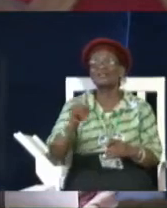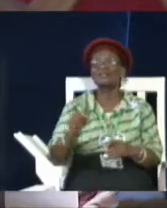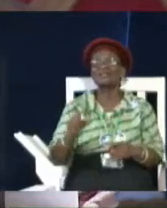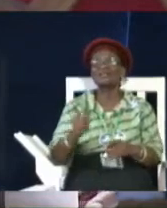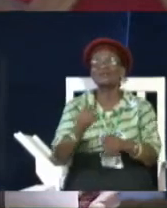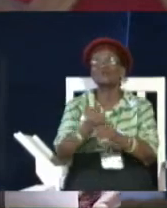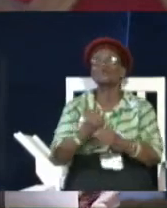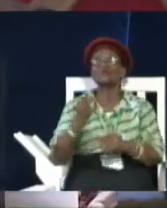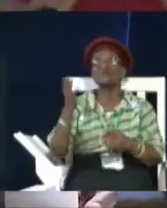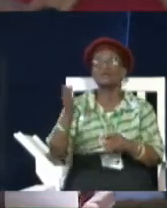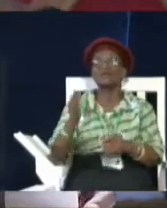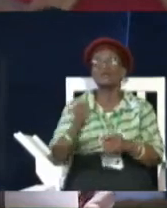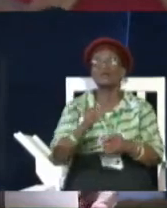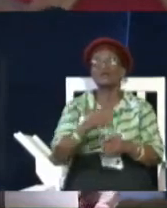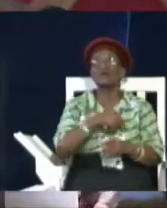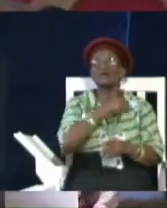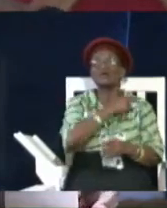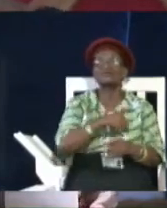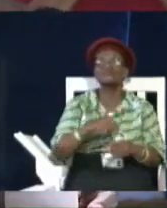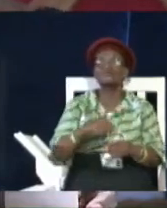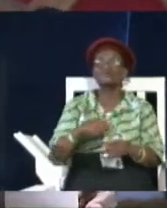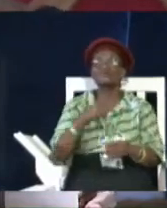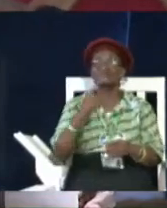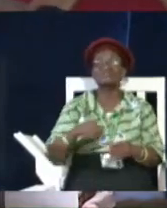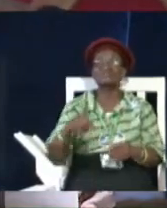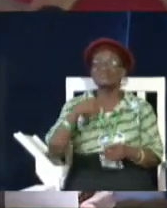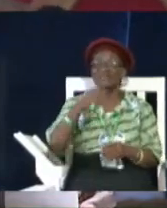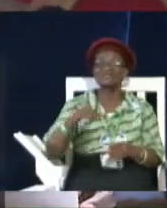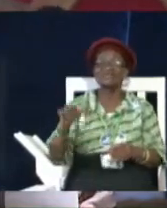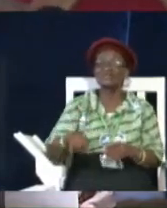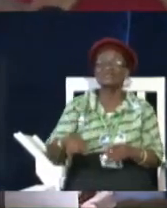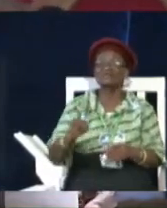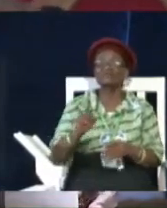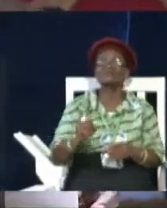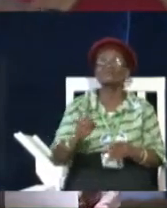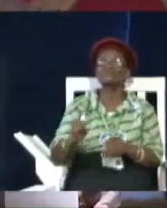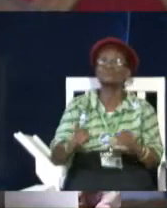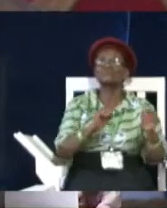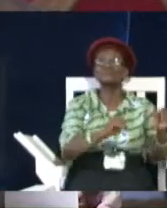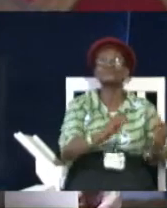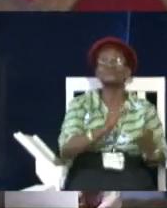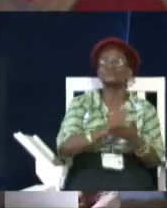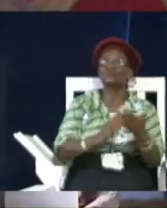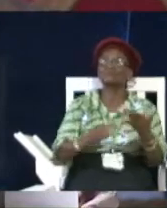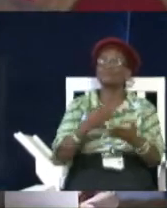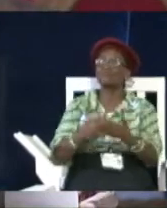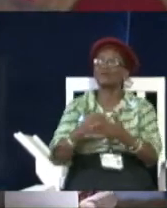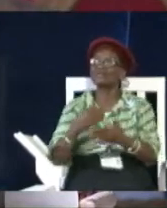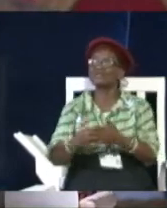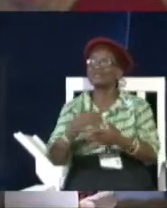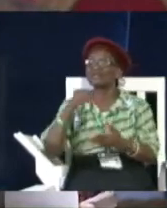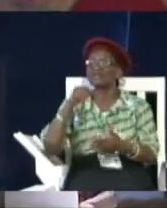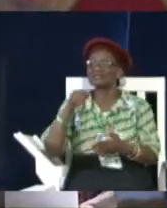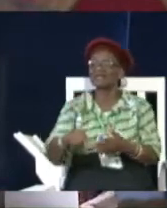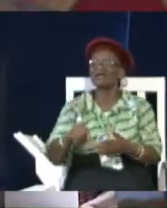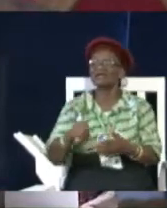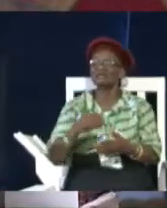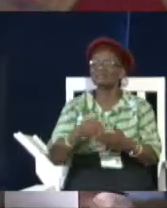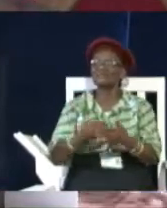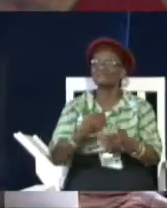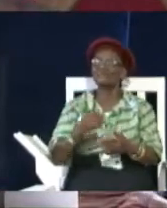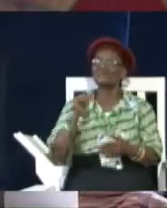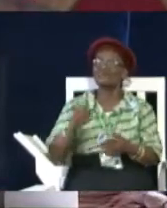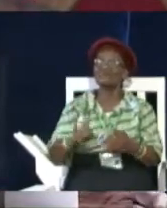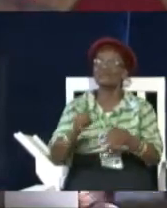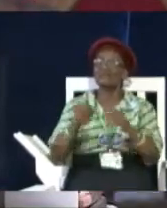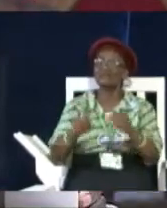come and deposit something before they can attend to their colleague. They